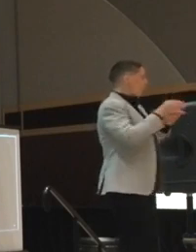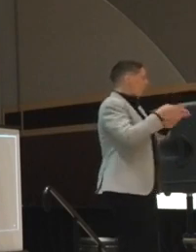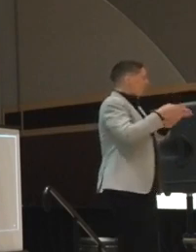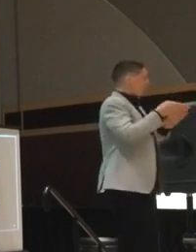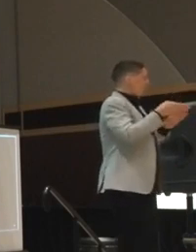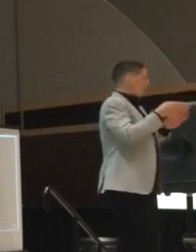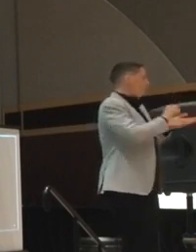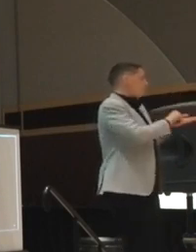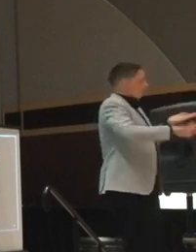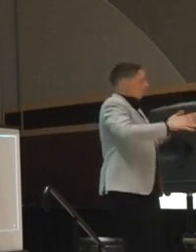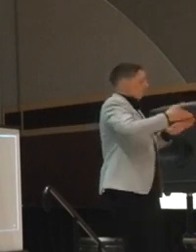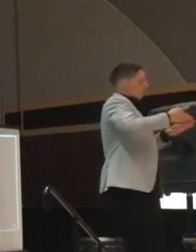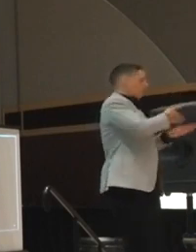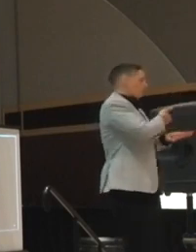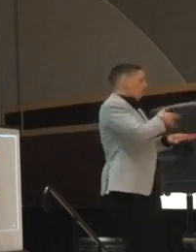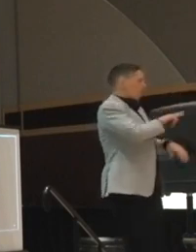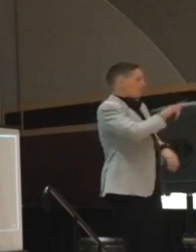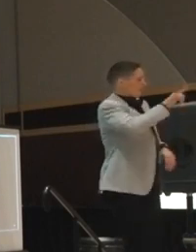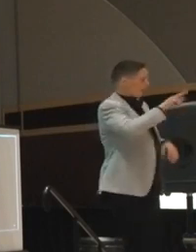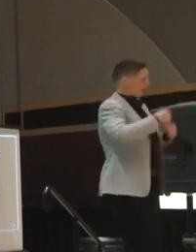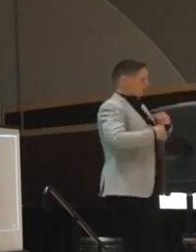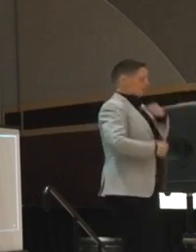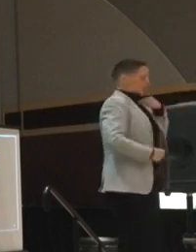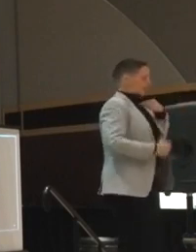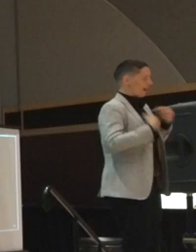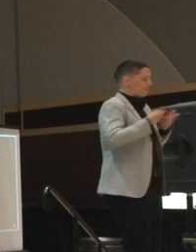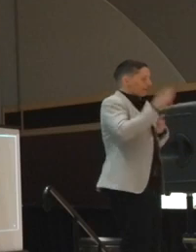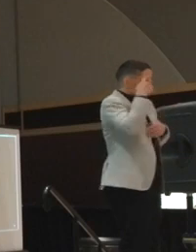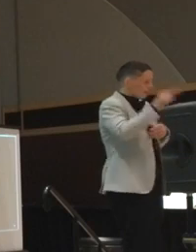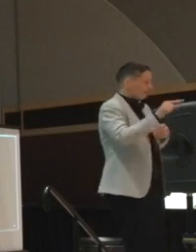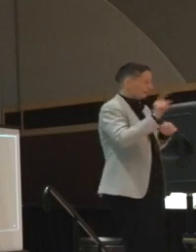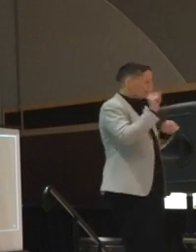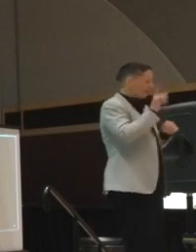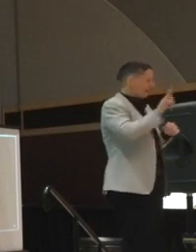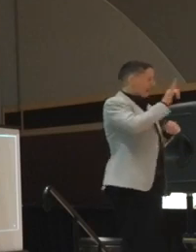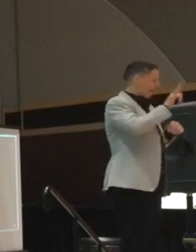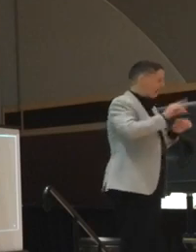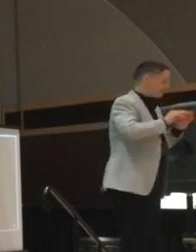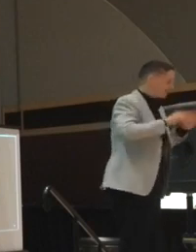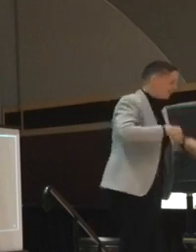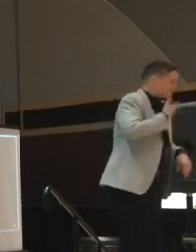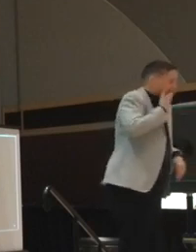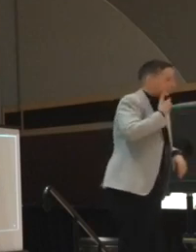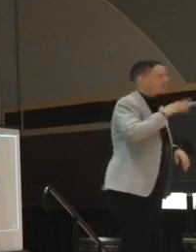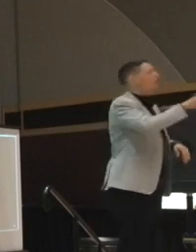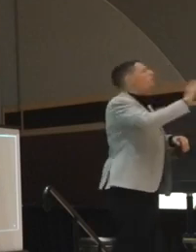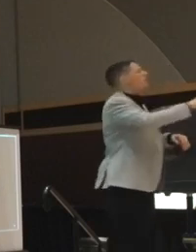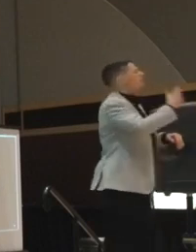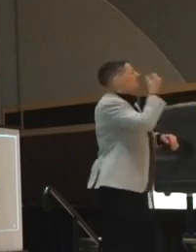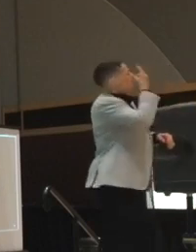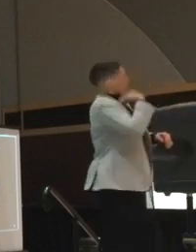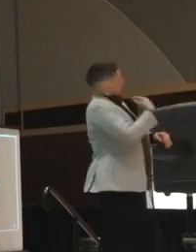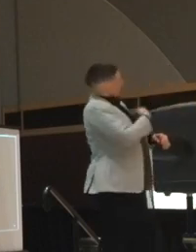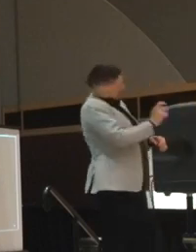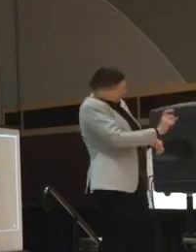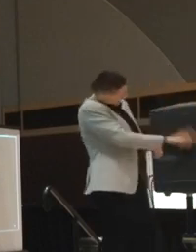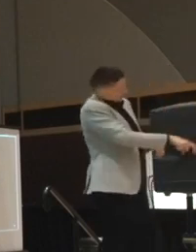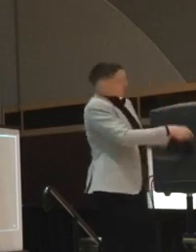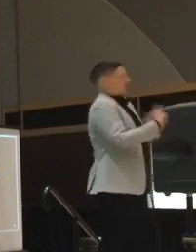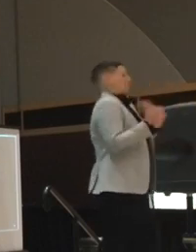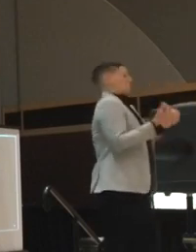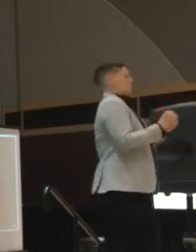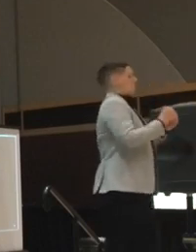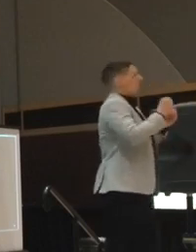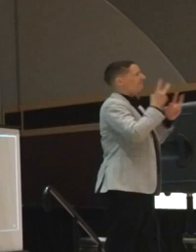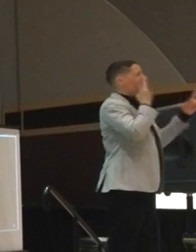up at the Air Museum. All right, we need visual thinkers in engineering.